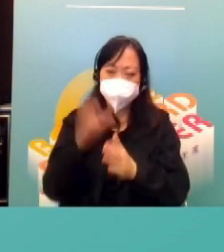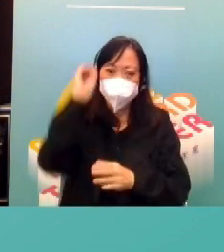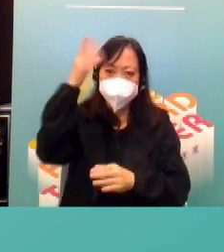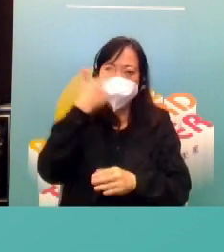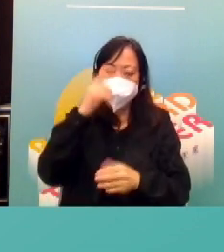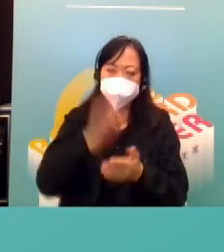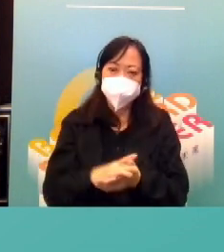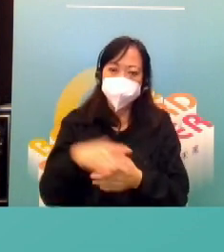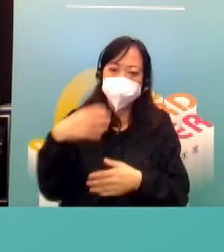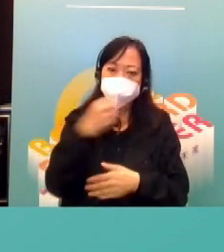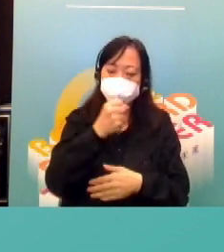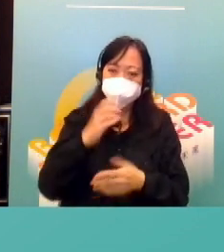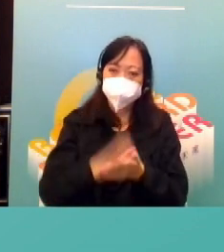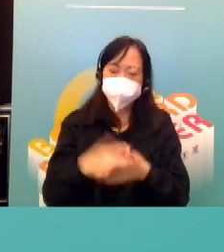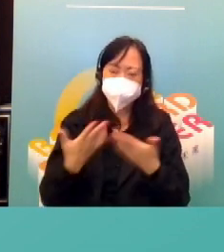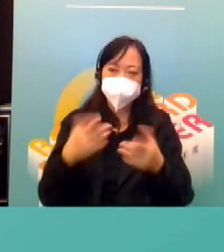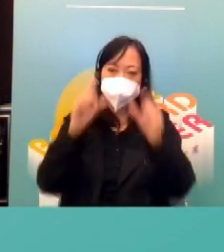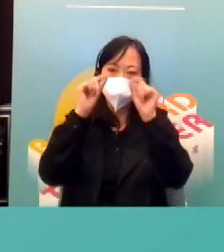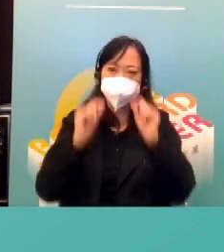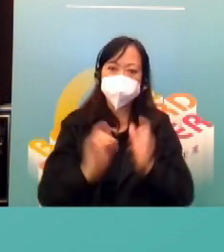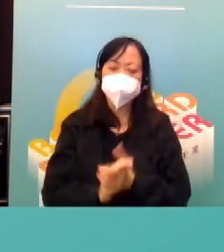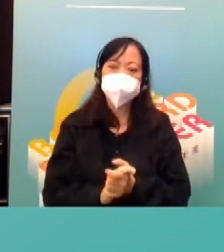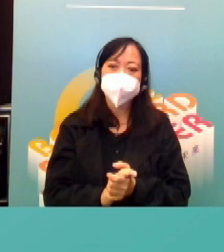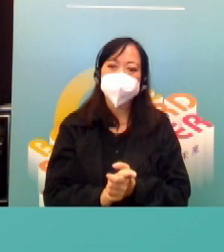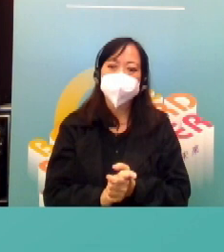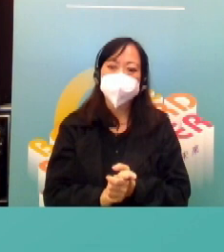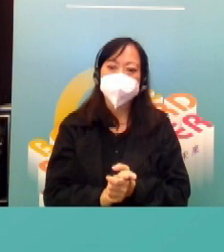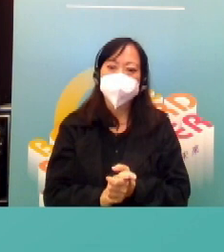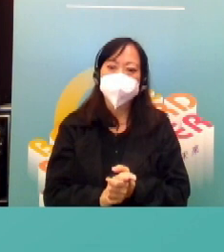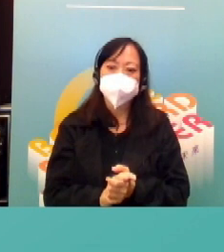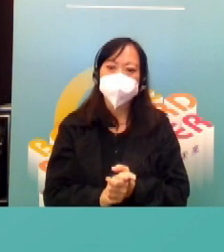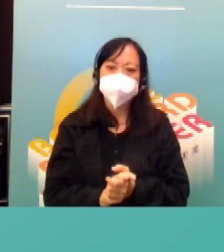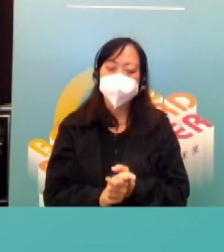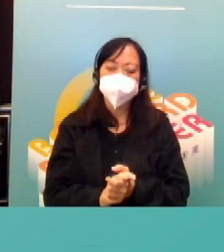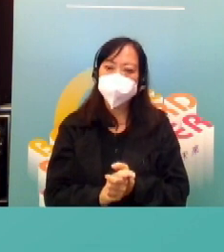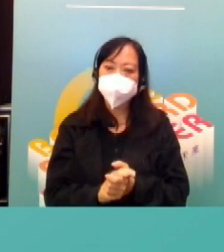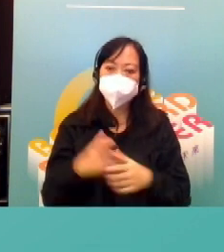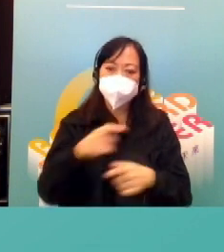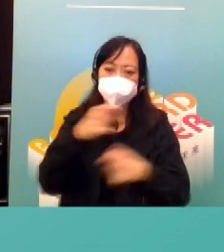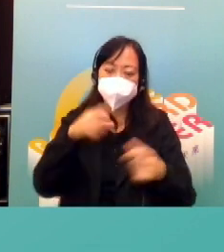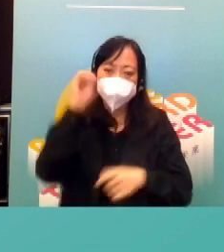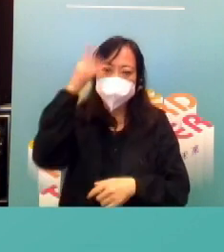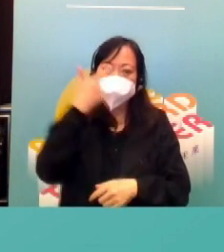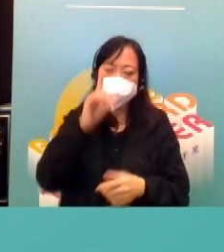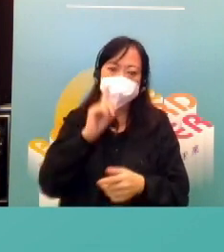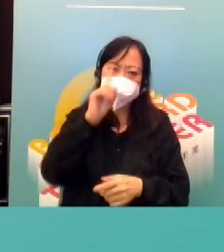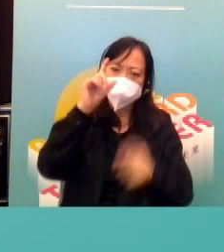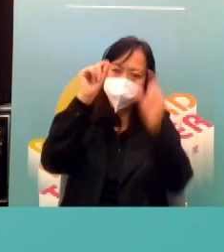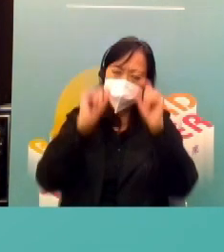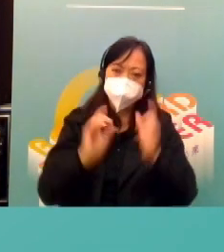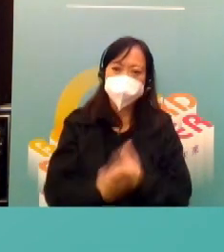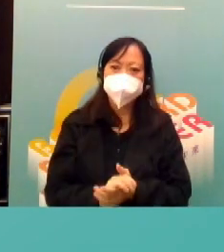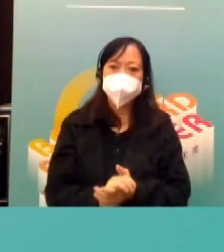more around how we think about business innovation shortly. But for those of you, so bear with me, let me try and move slides.